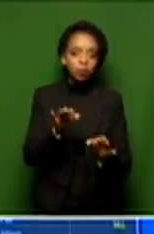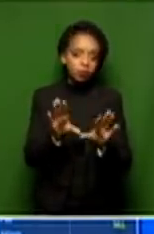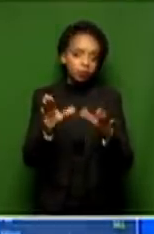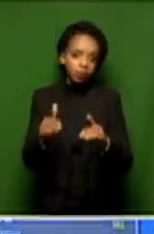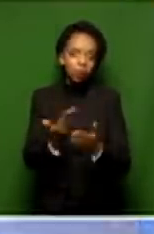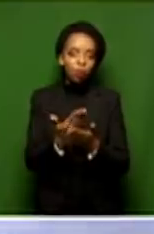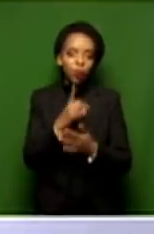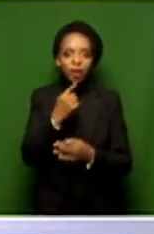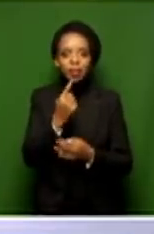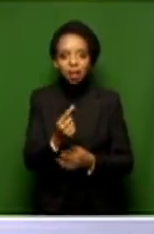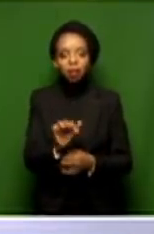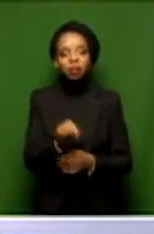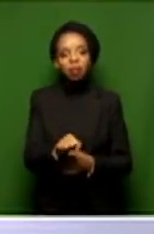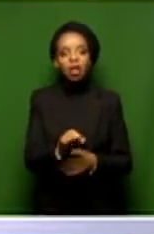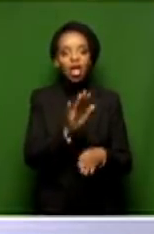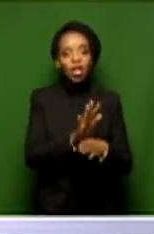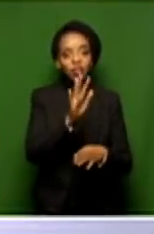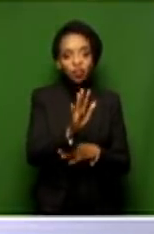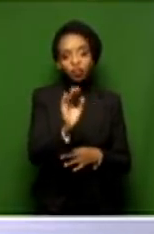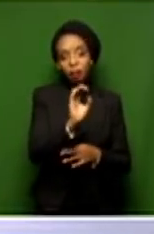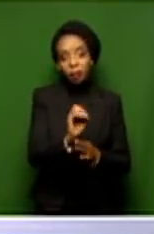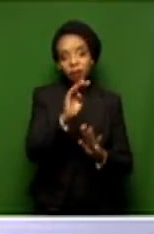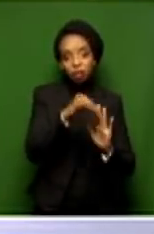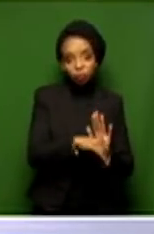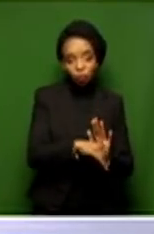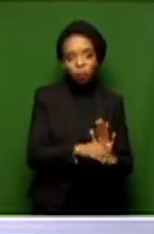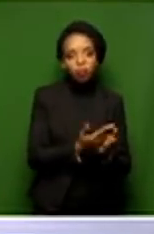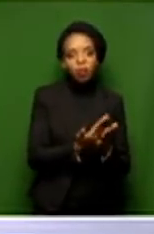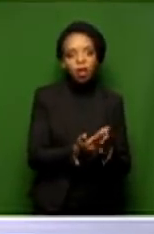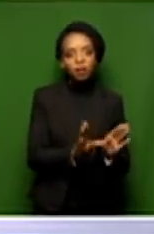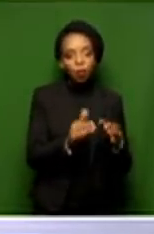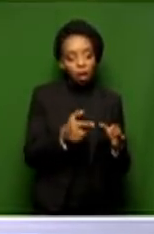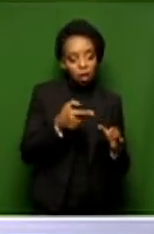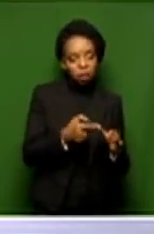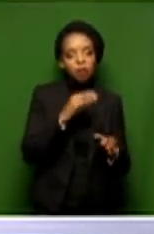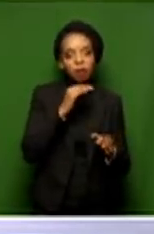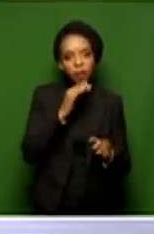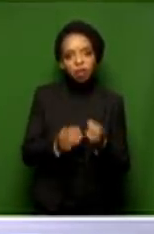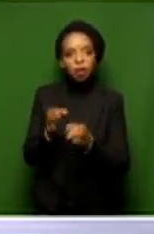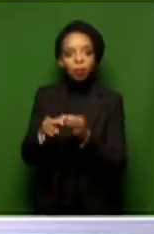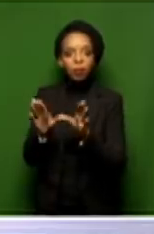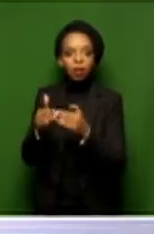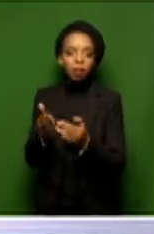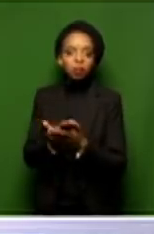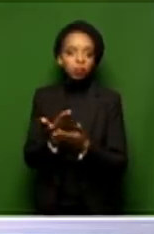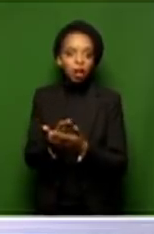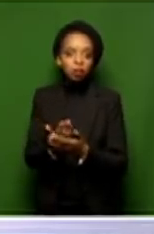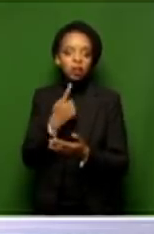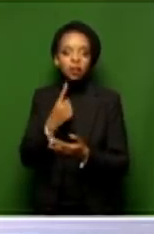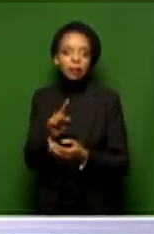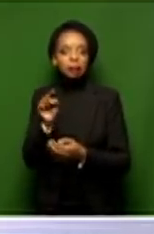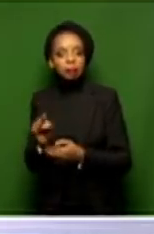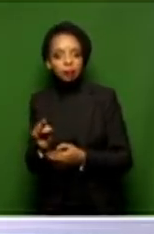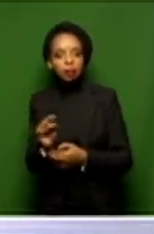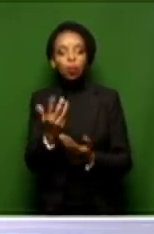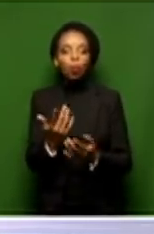10 or 15% drop as well for the rest of the cluster. In that way, we're able to project for the rest of the